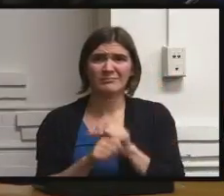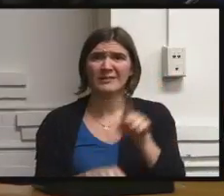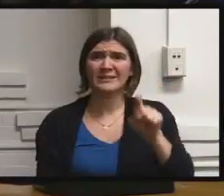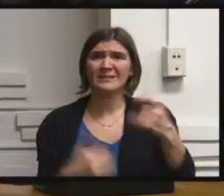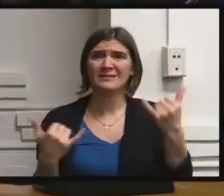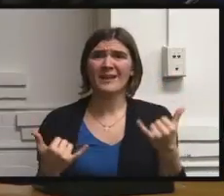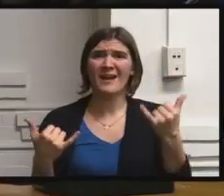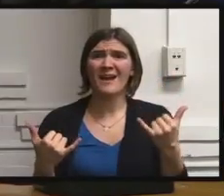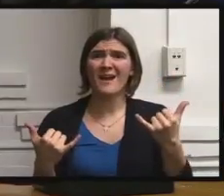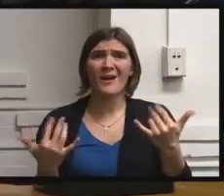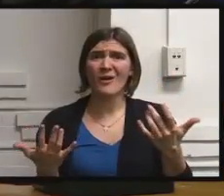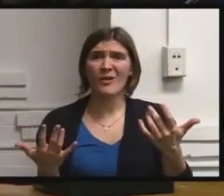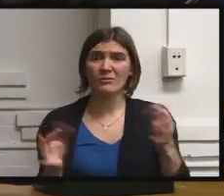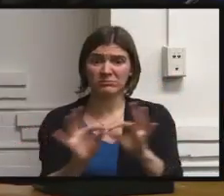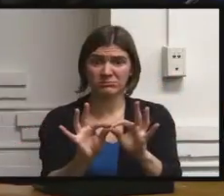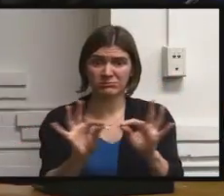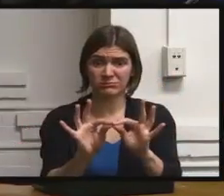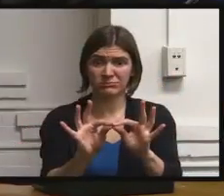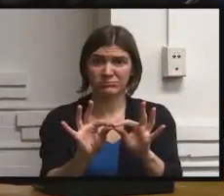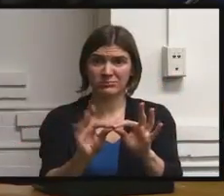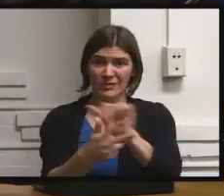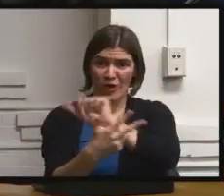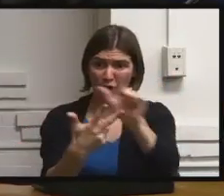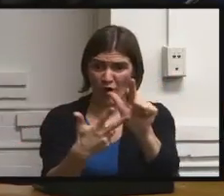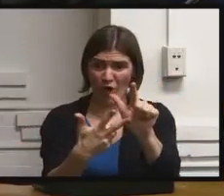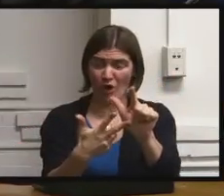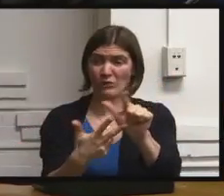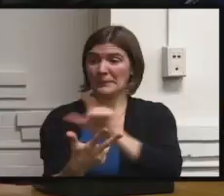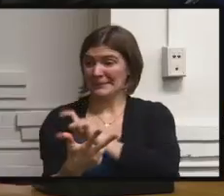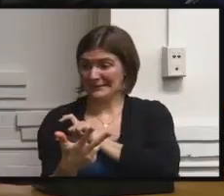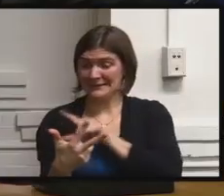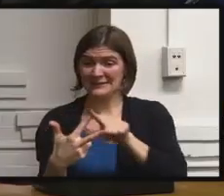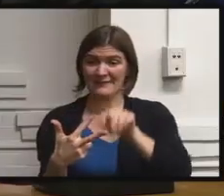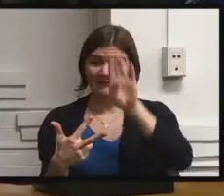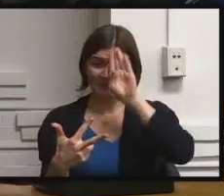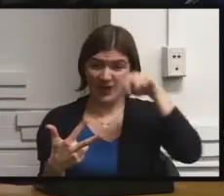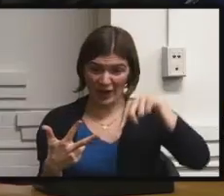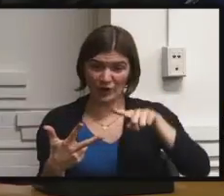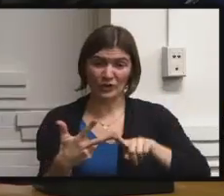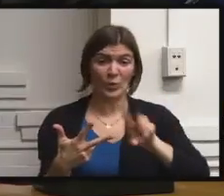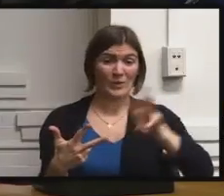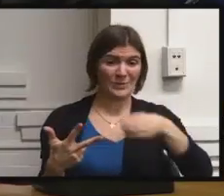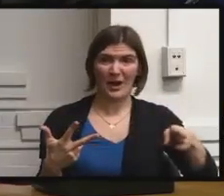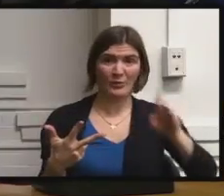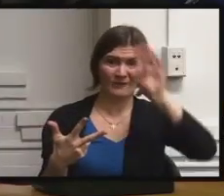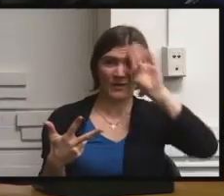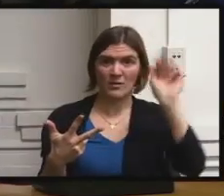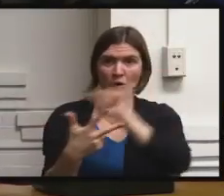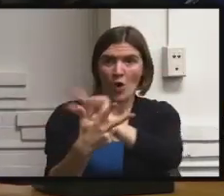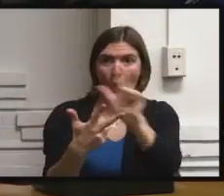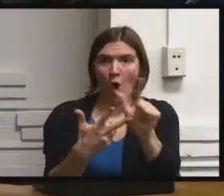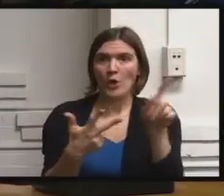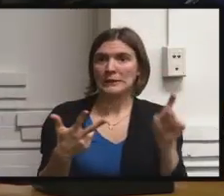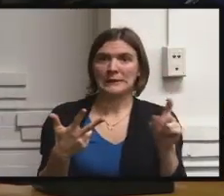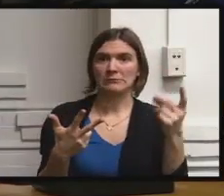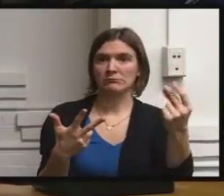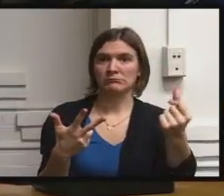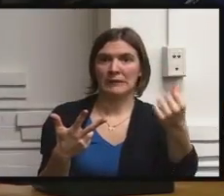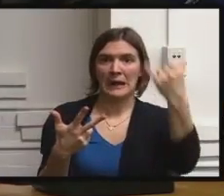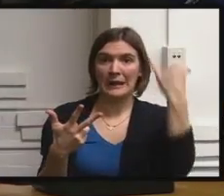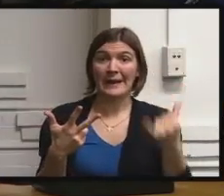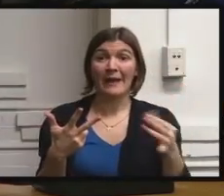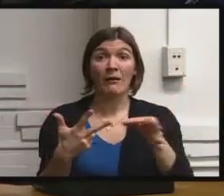are pressing at all of the locations, and that some work needs to be done at all